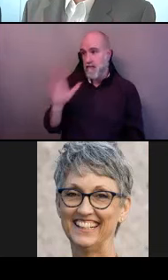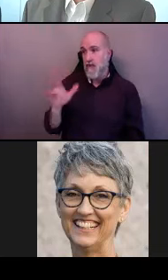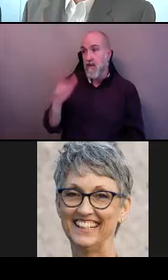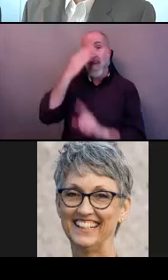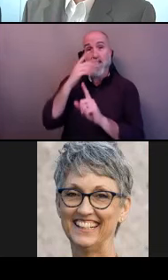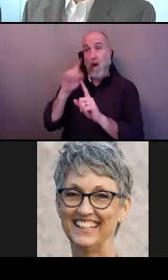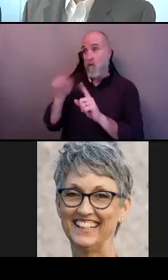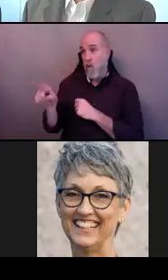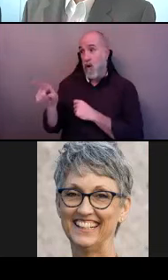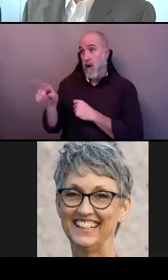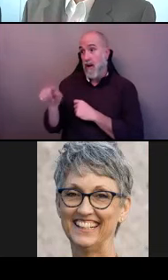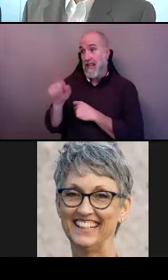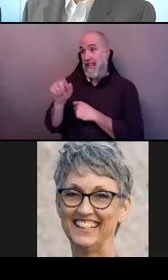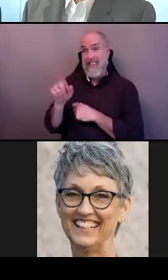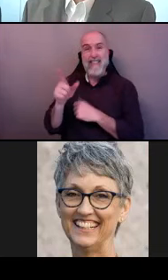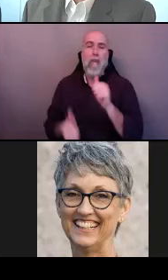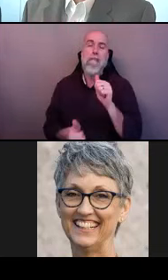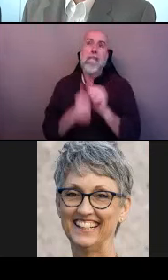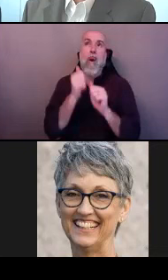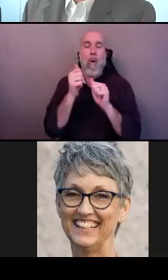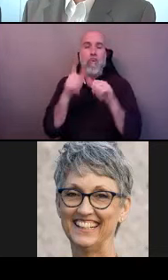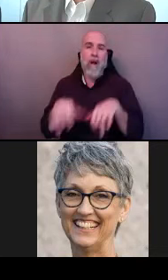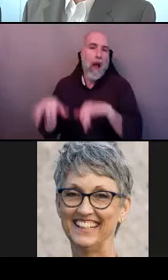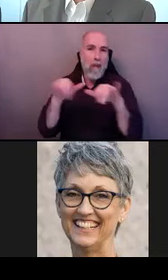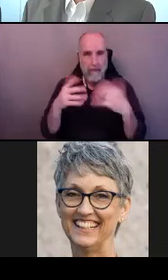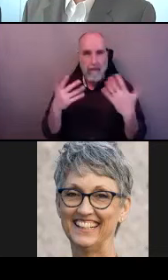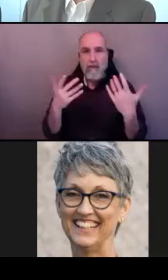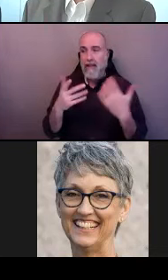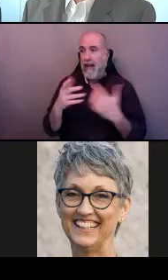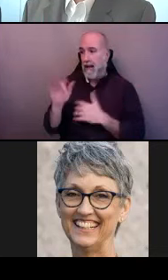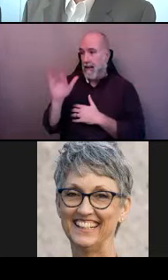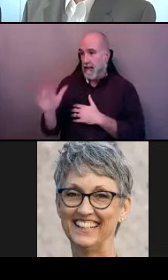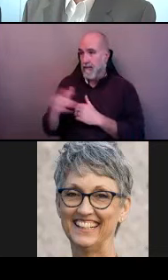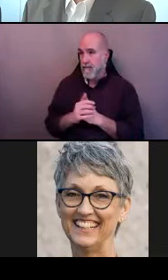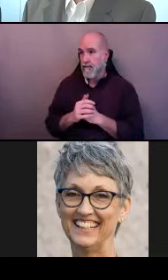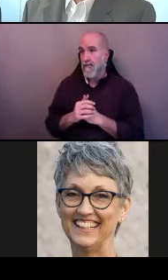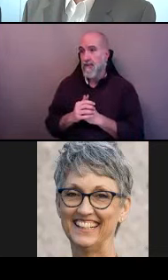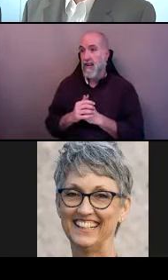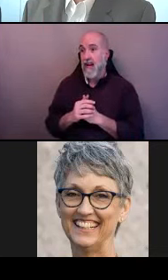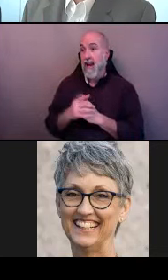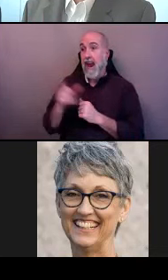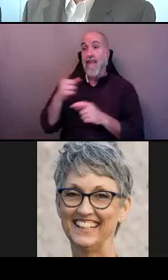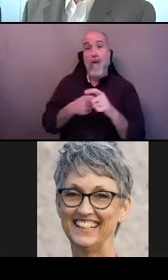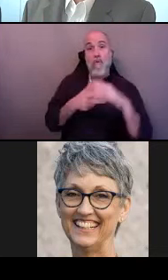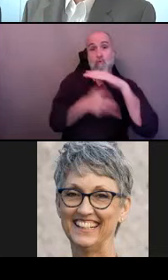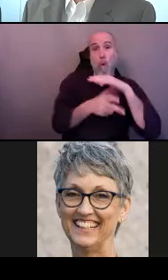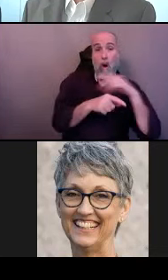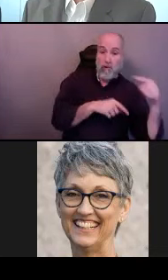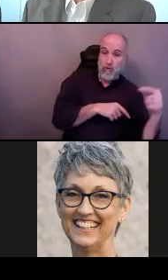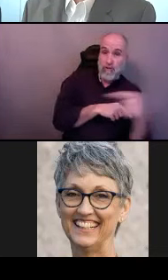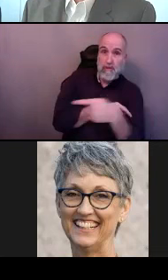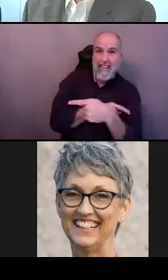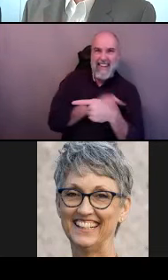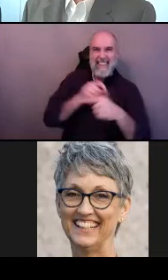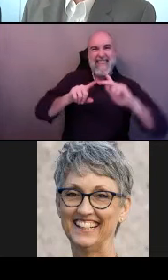door location is the most common. And then if we have one more click, the entrance from the garage to the home is the